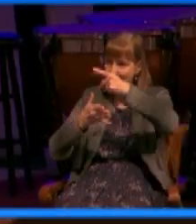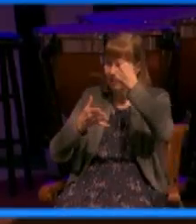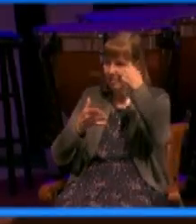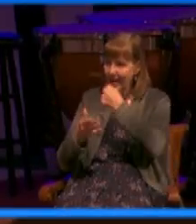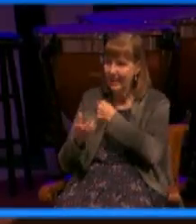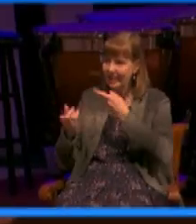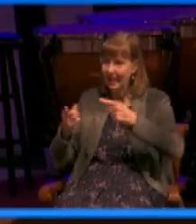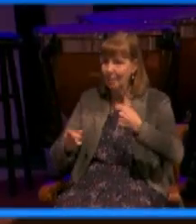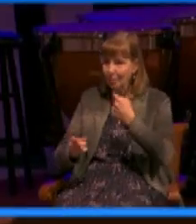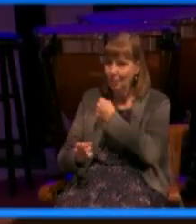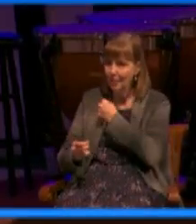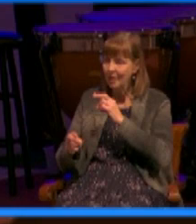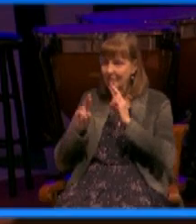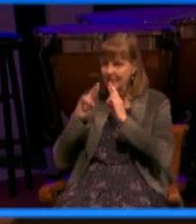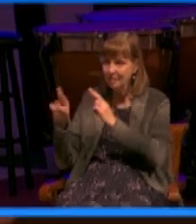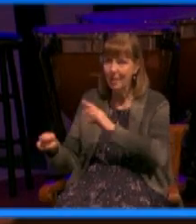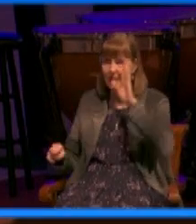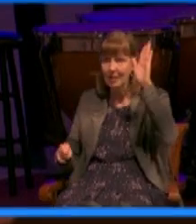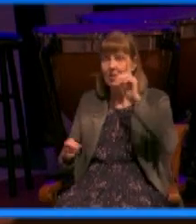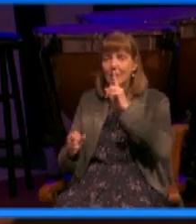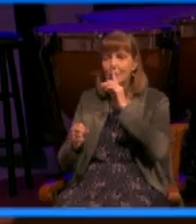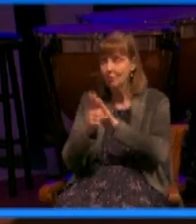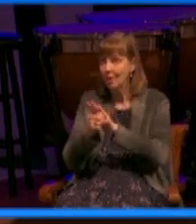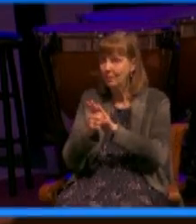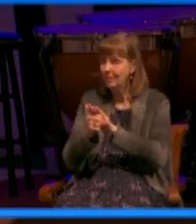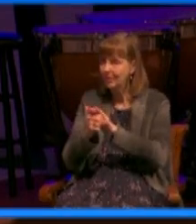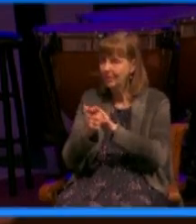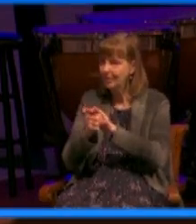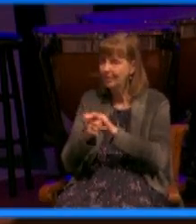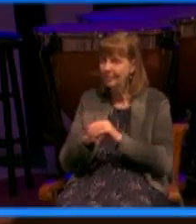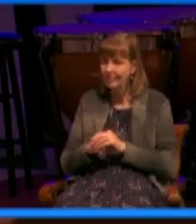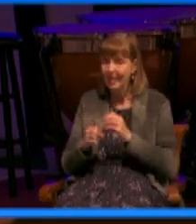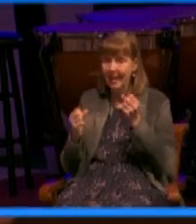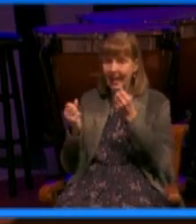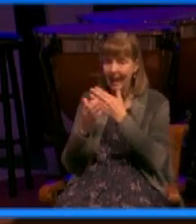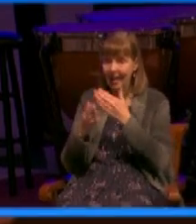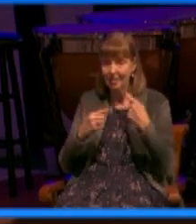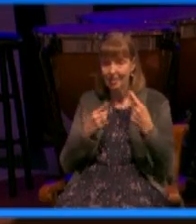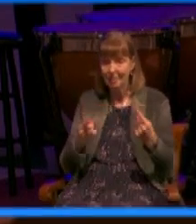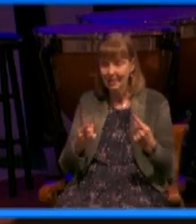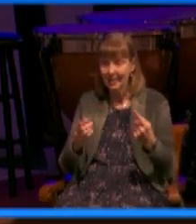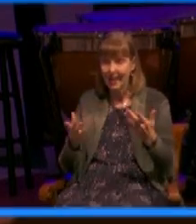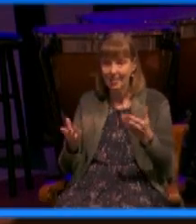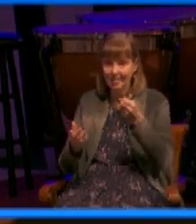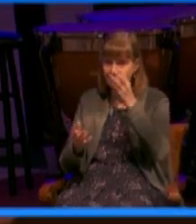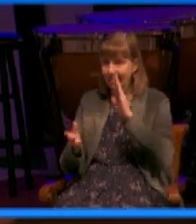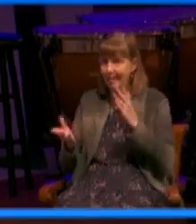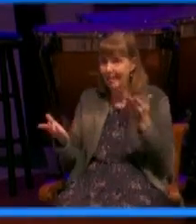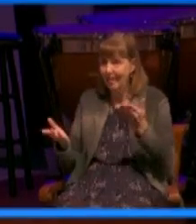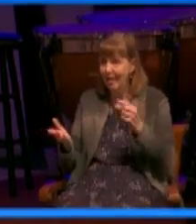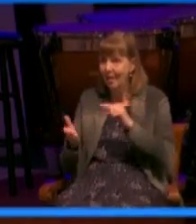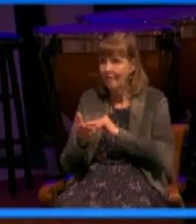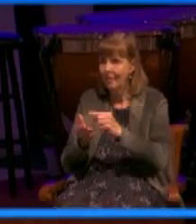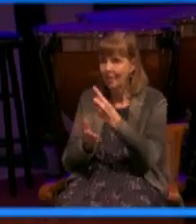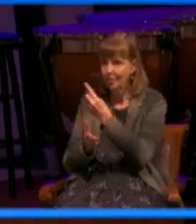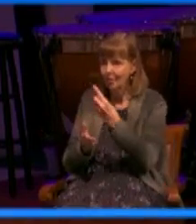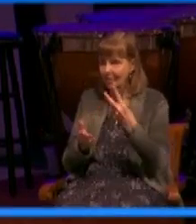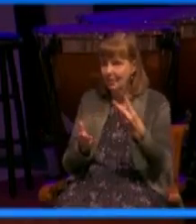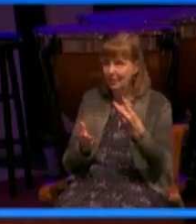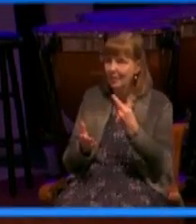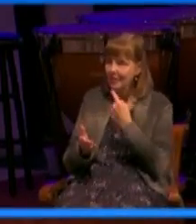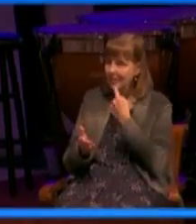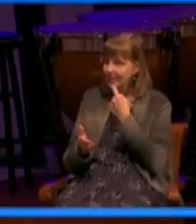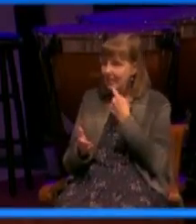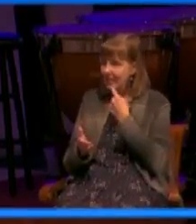promises. Everything up until now has been God. In fact, if you look at verse 1 and verse 2, notice there in verse 2 it says, and he gave